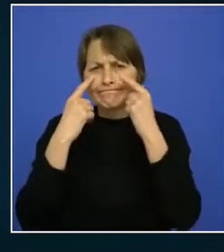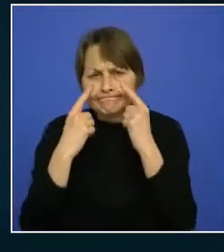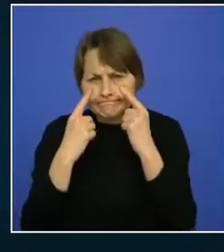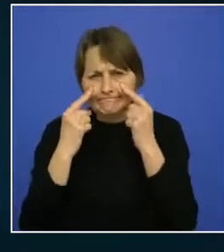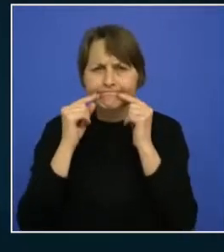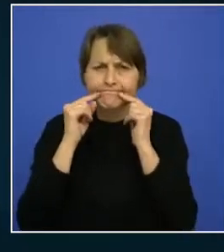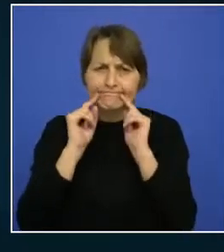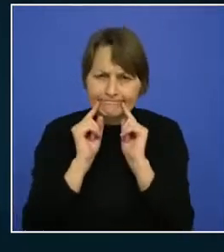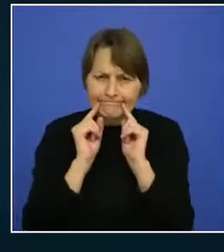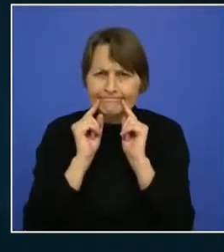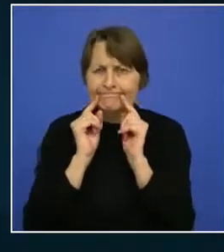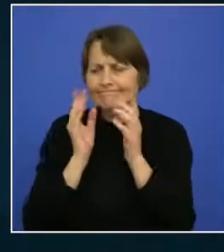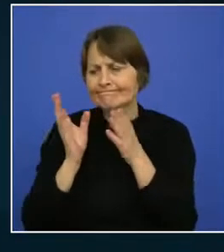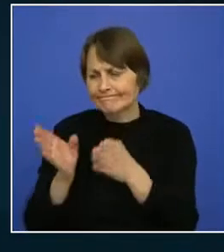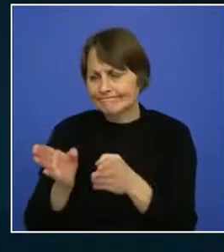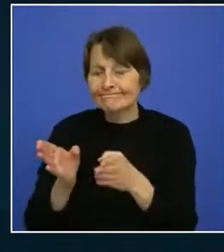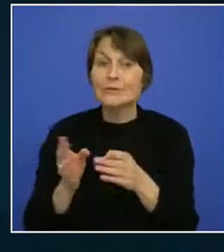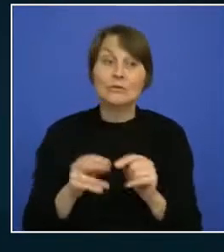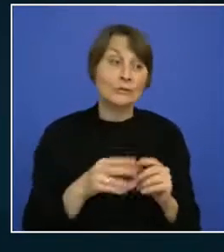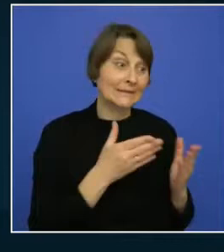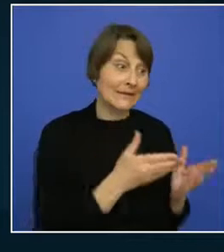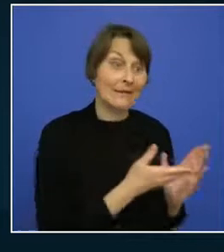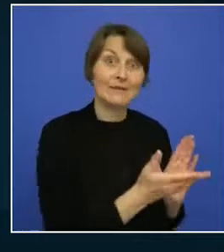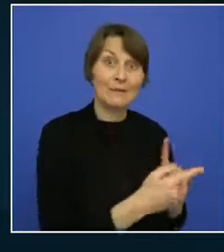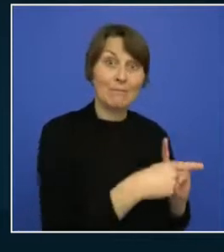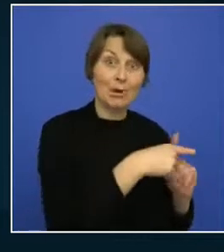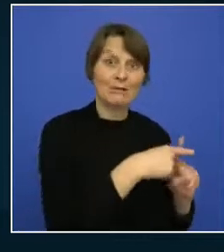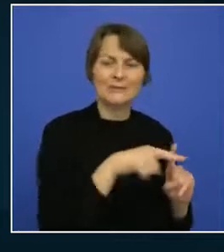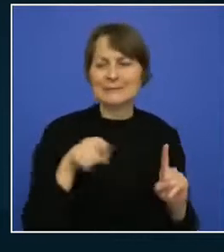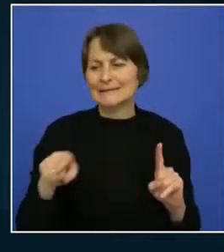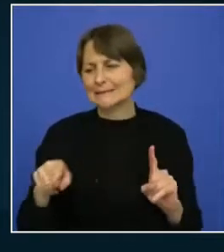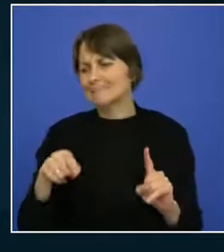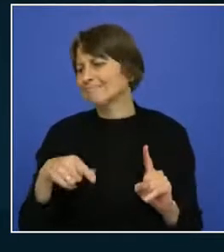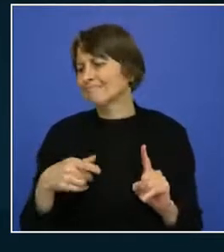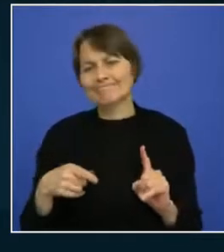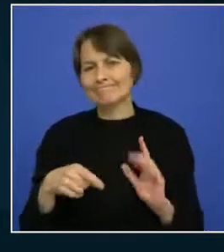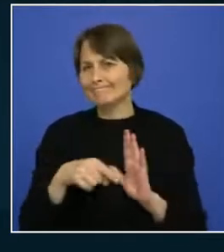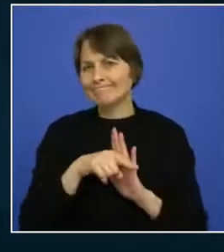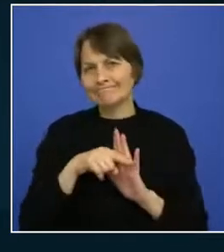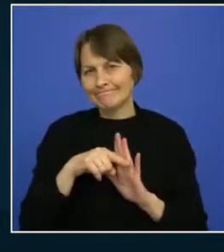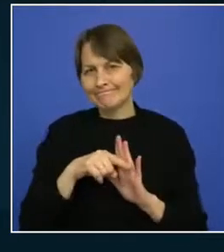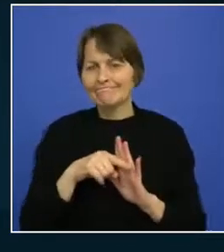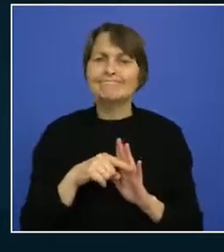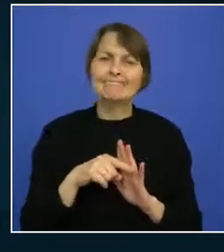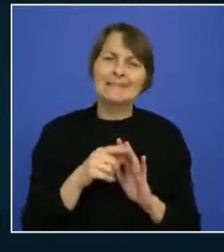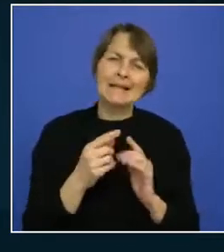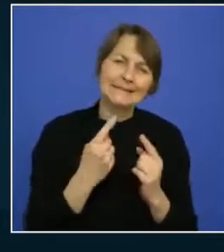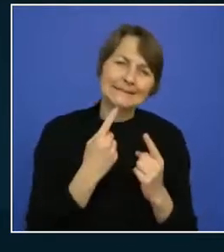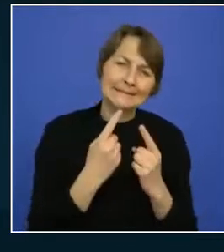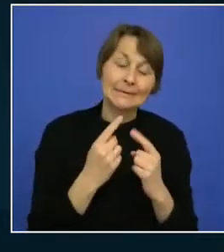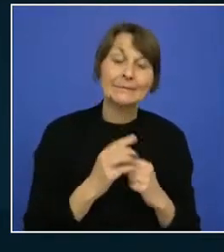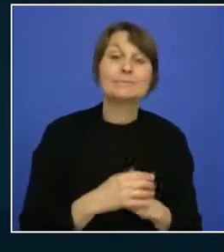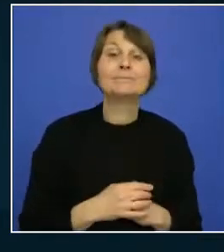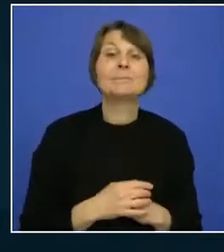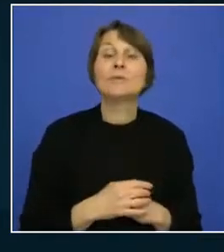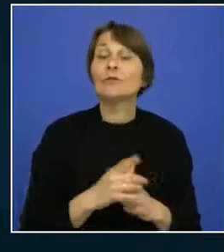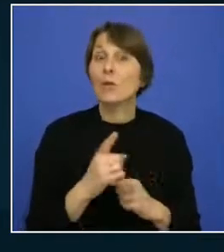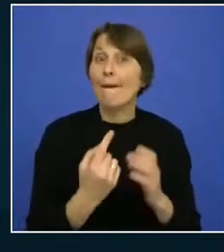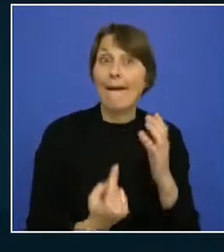know, and I'm going to talk about it a little bit, because once the animal has been